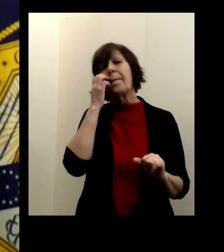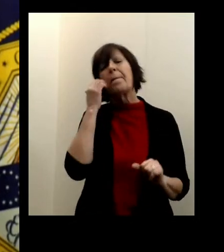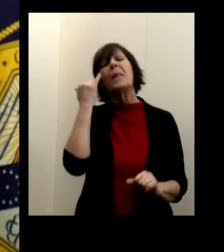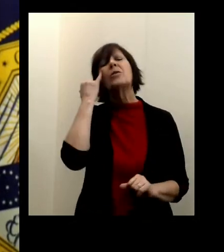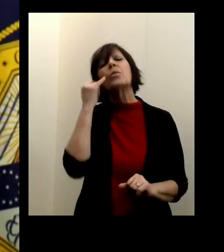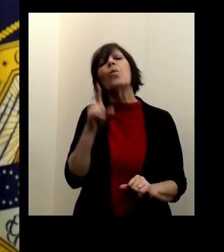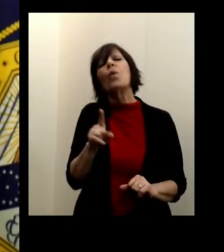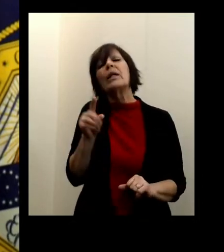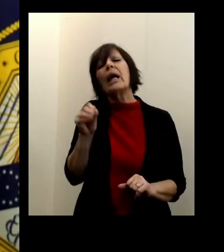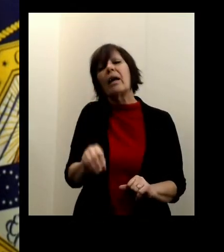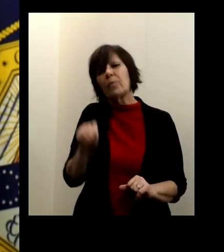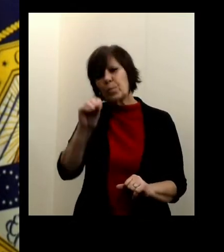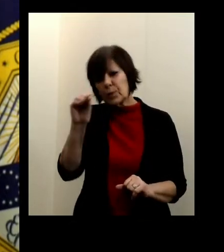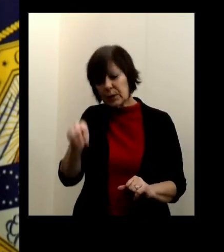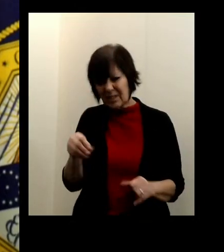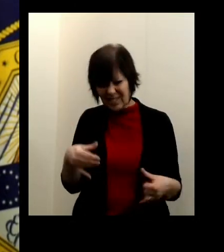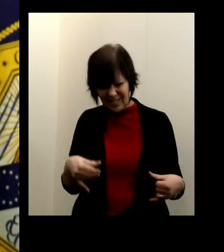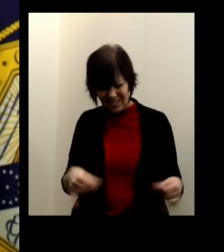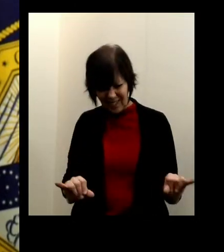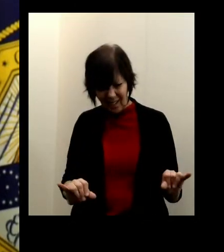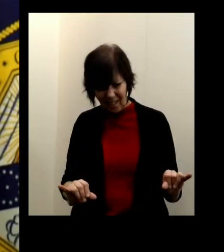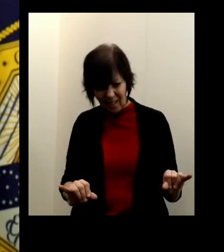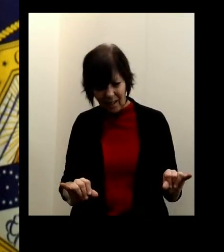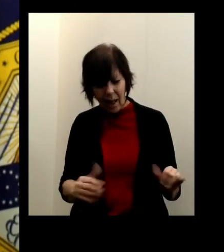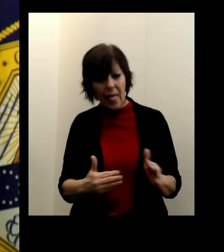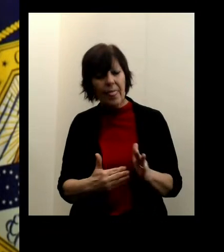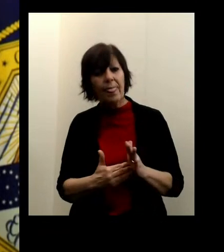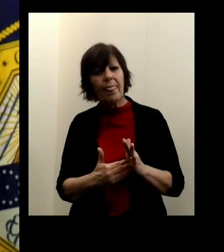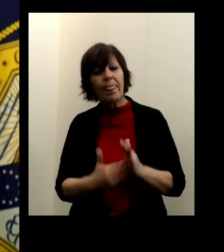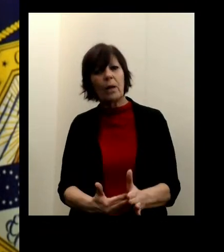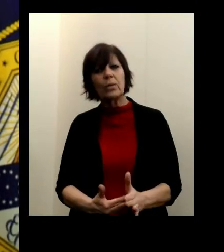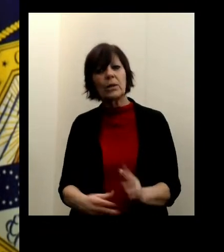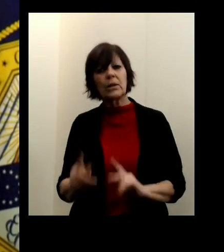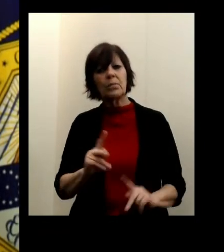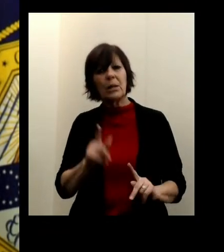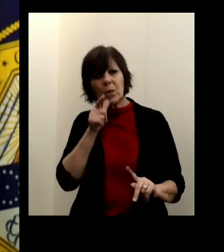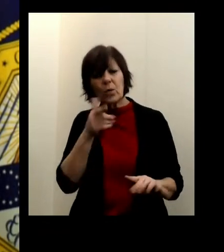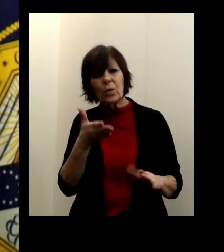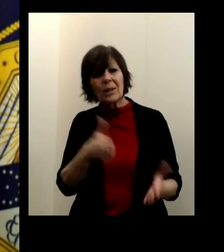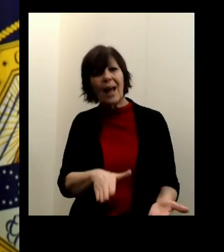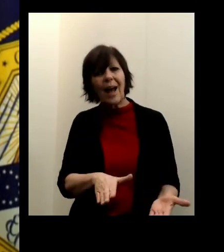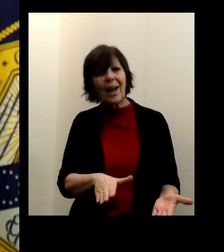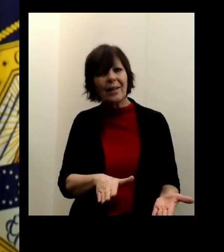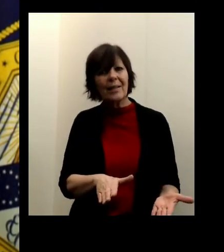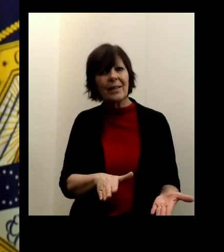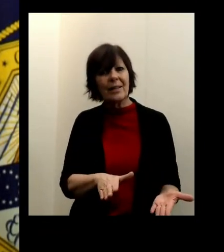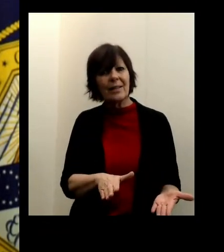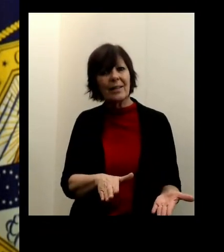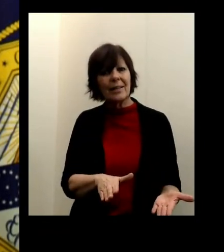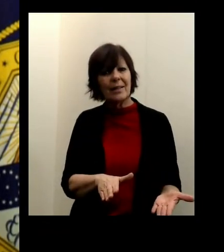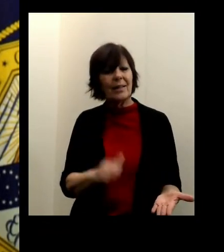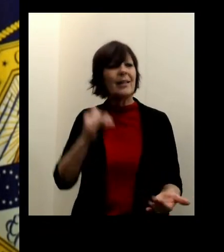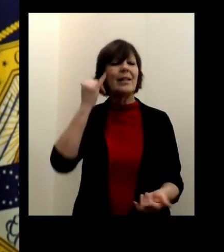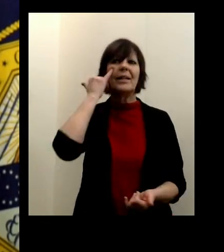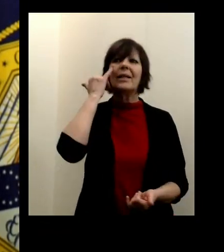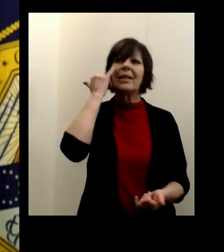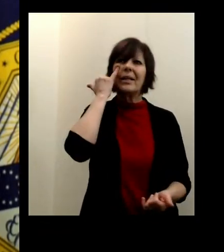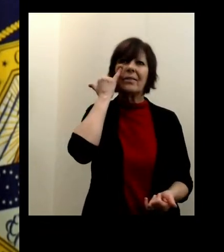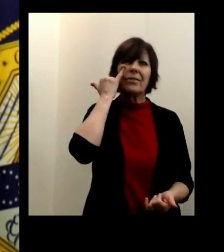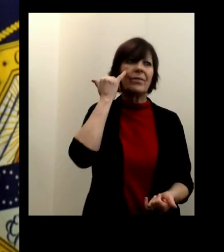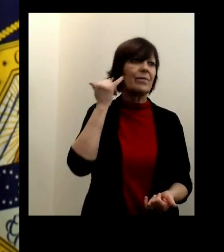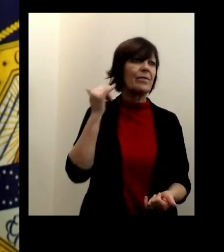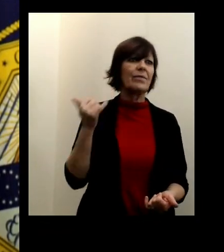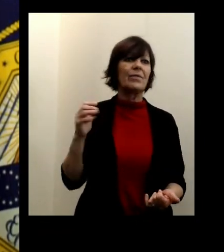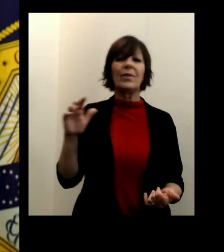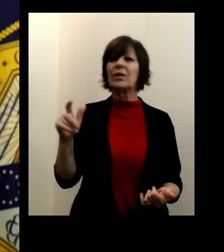it's 1.5%. That's still thousands of individuals who would die in our community if another 20